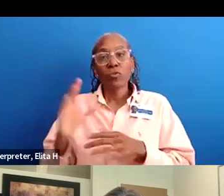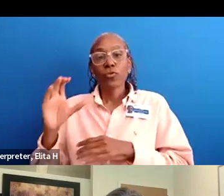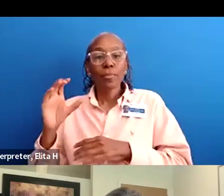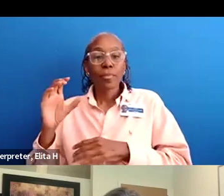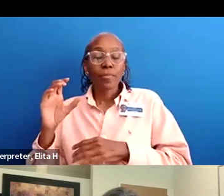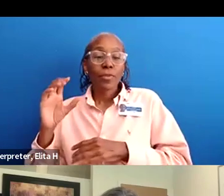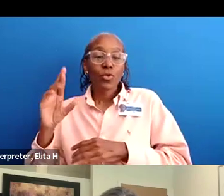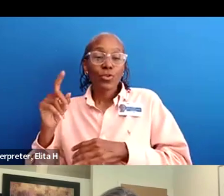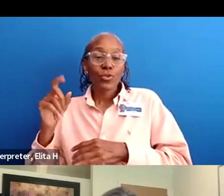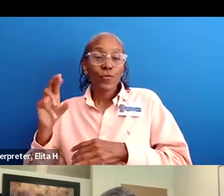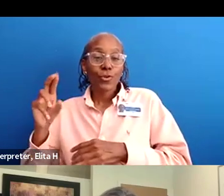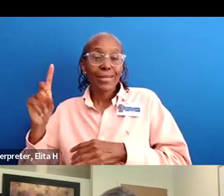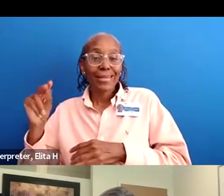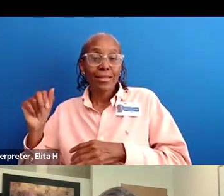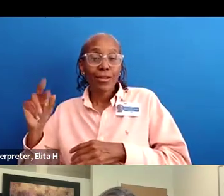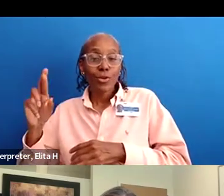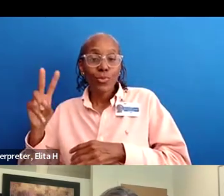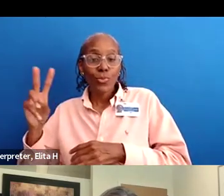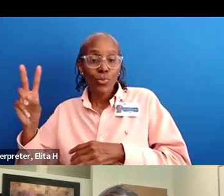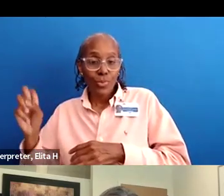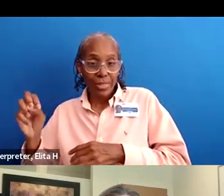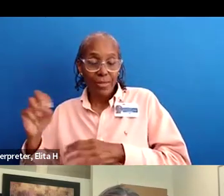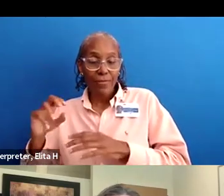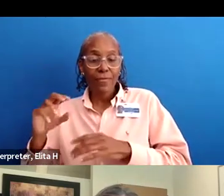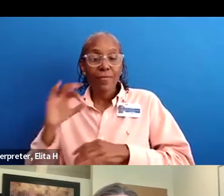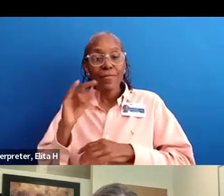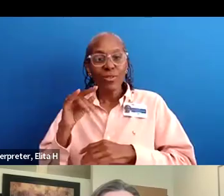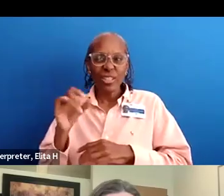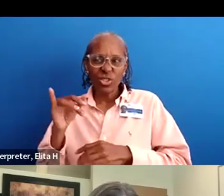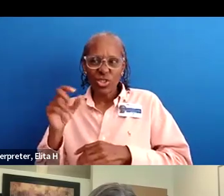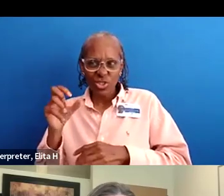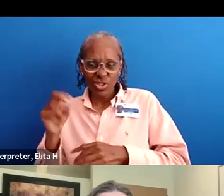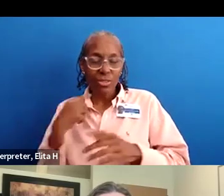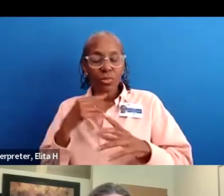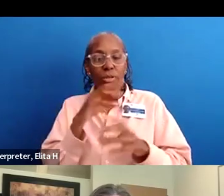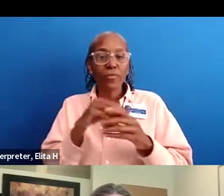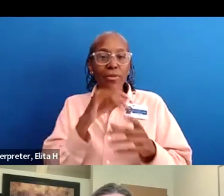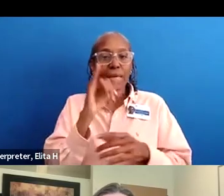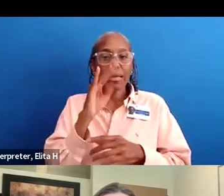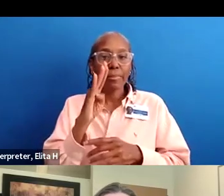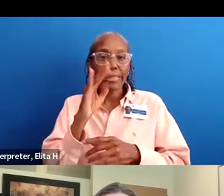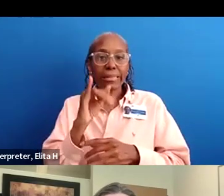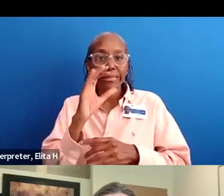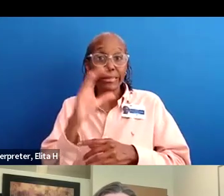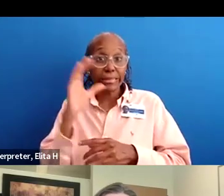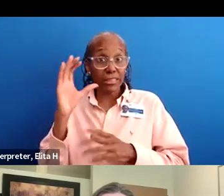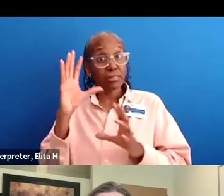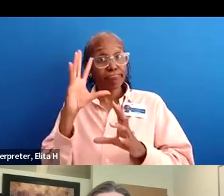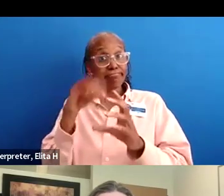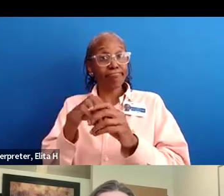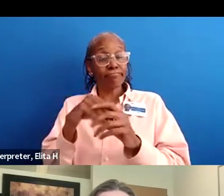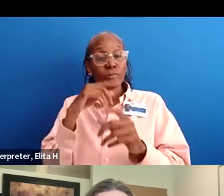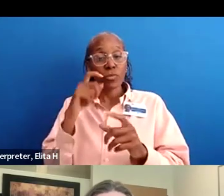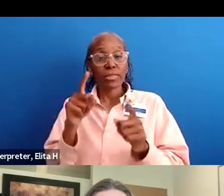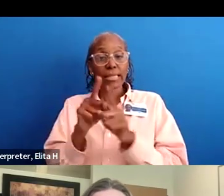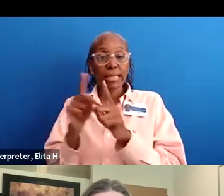and Dana Reeve Foundation, I'm just so excited that we get to be a part of the IBCICC because